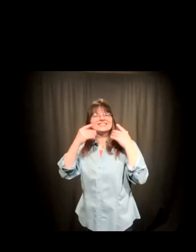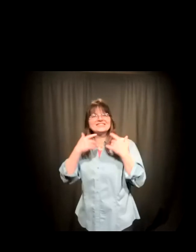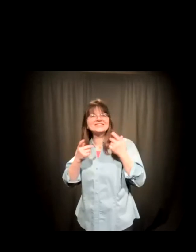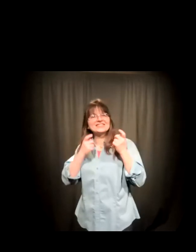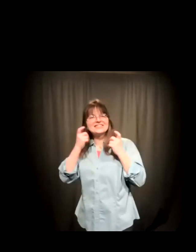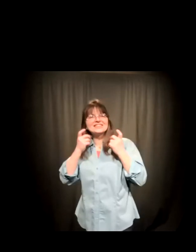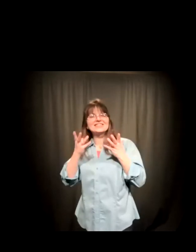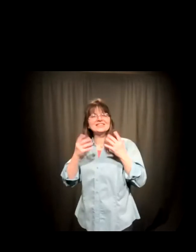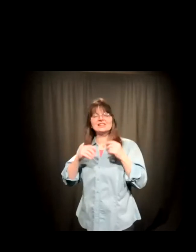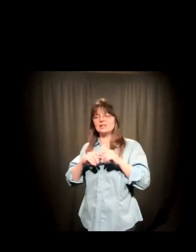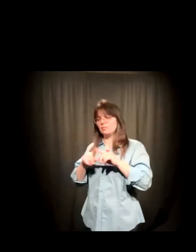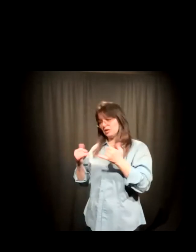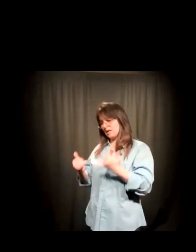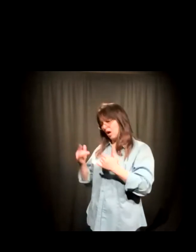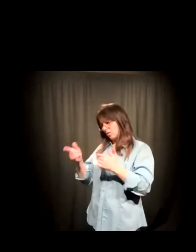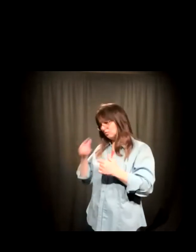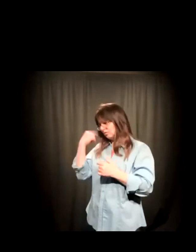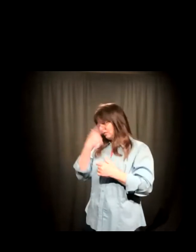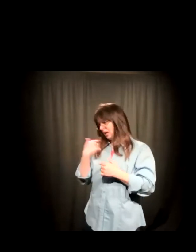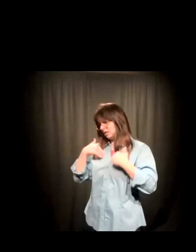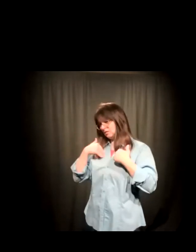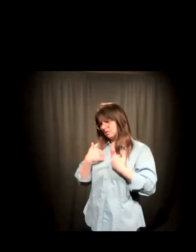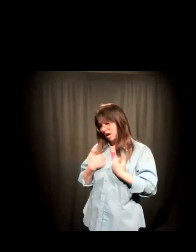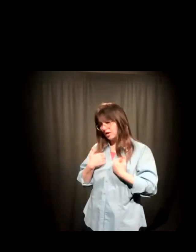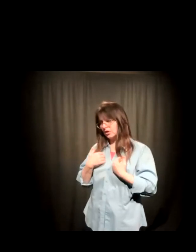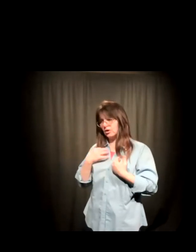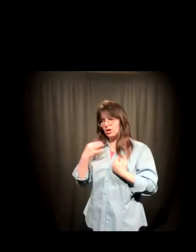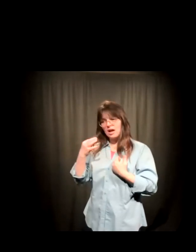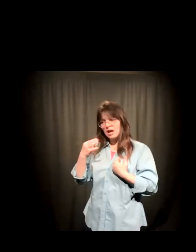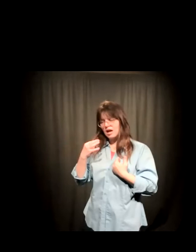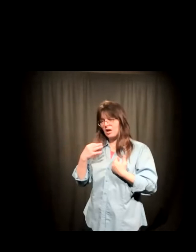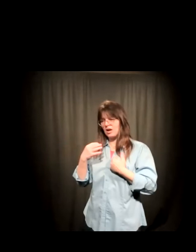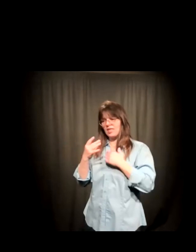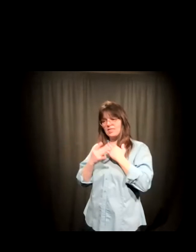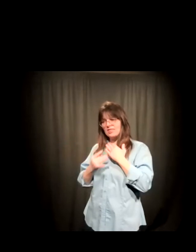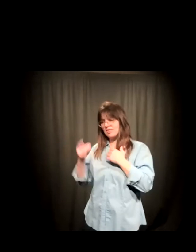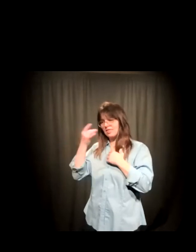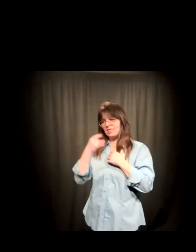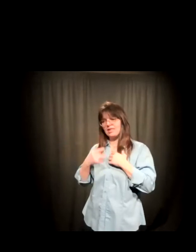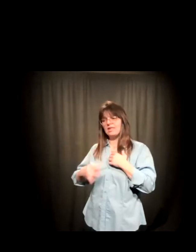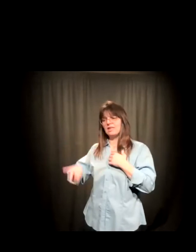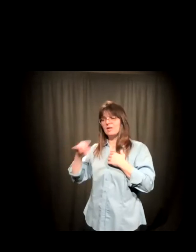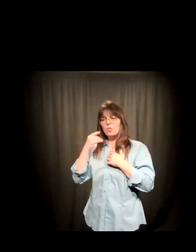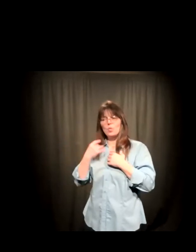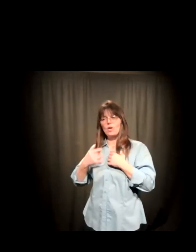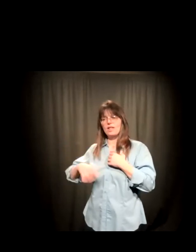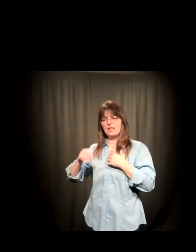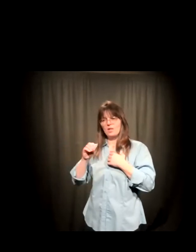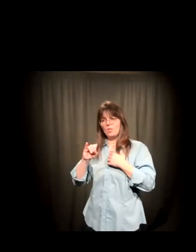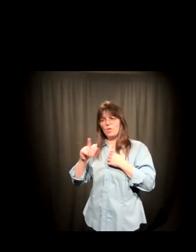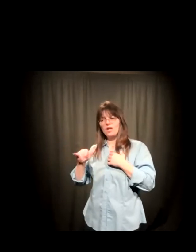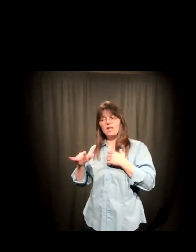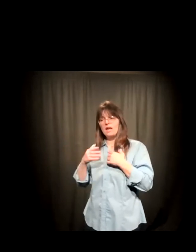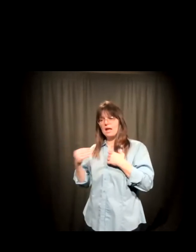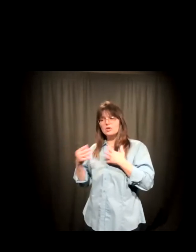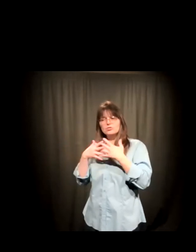on the pillow, her gray hair, thin and oily, was swept back from her face, and her eyes were